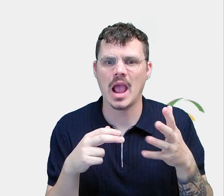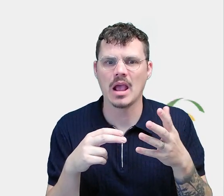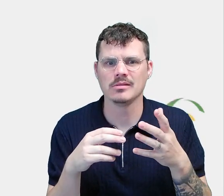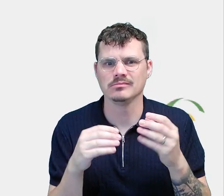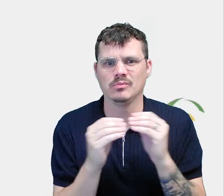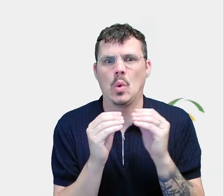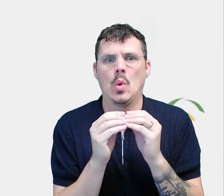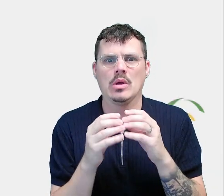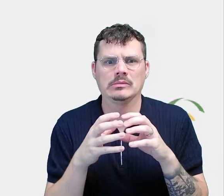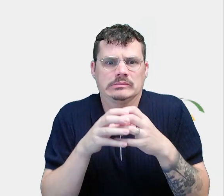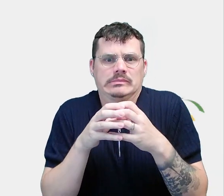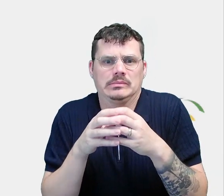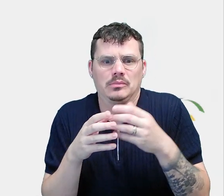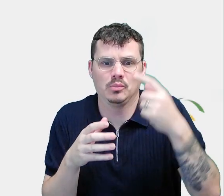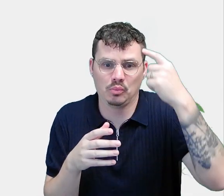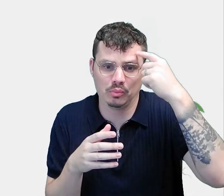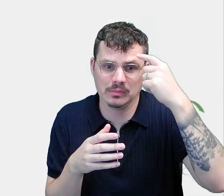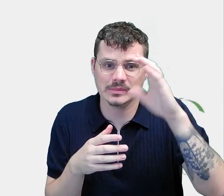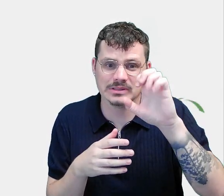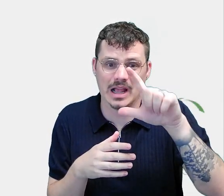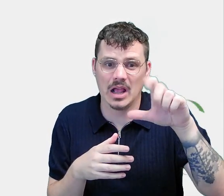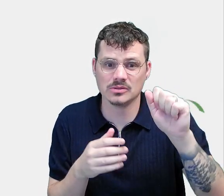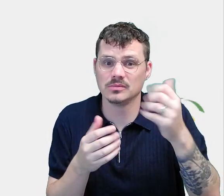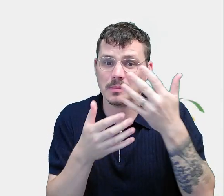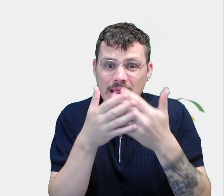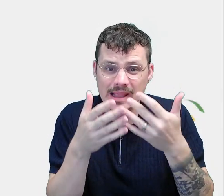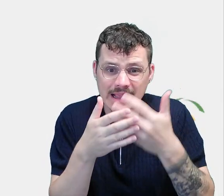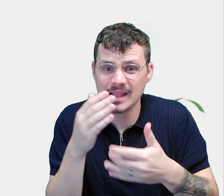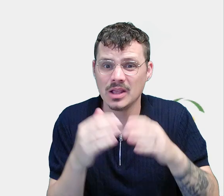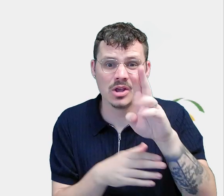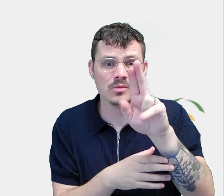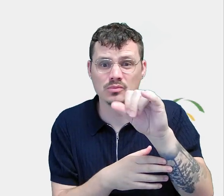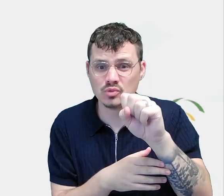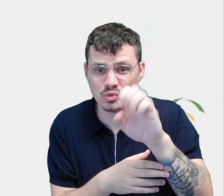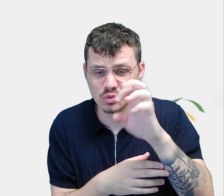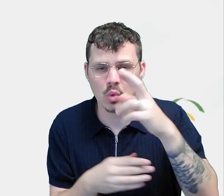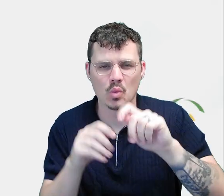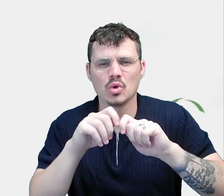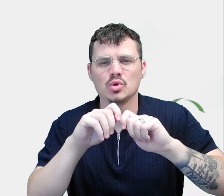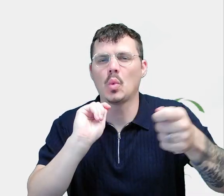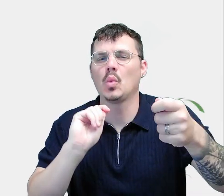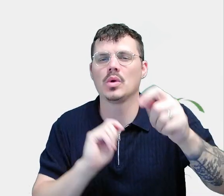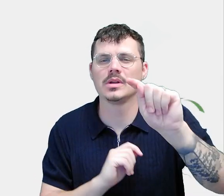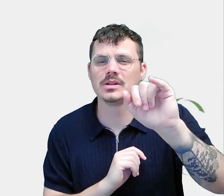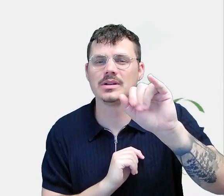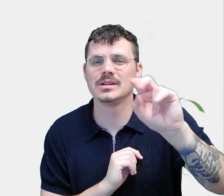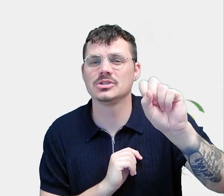brain cells with bleeding, bruising, and torn tissue.